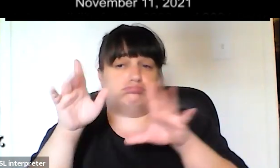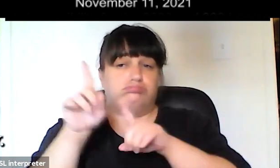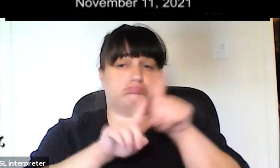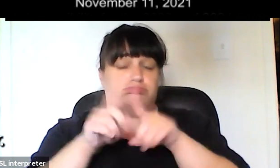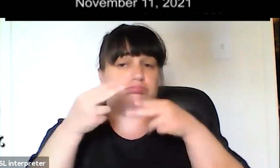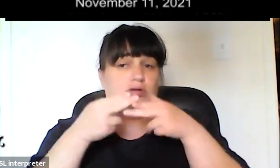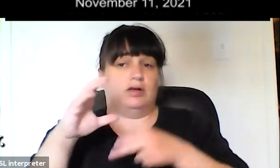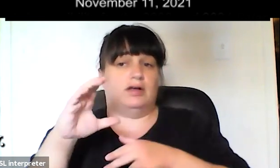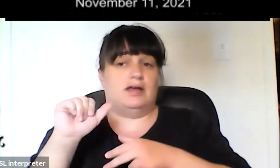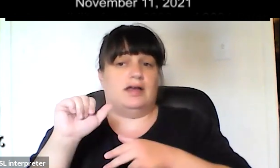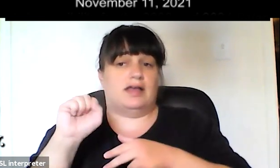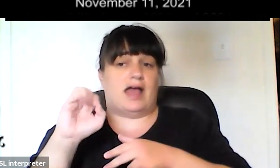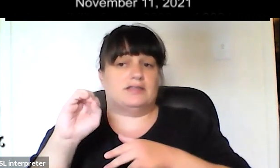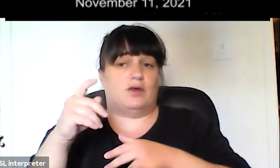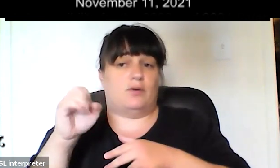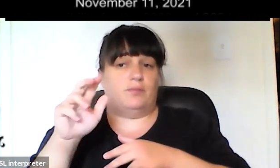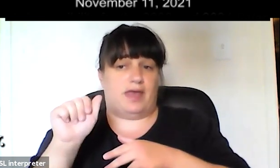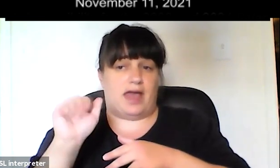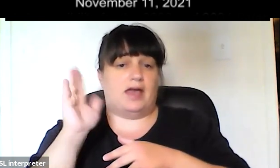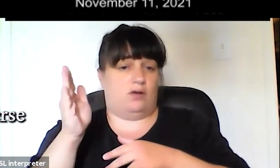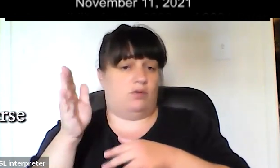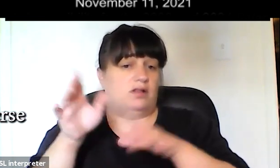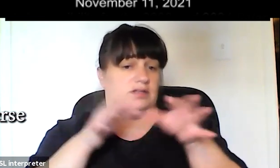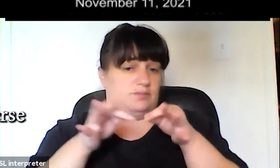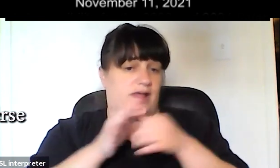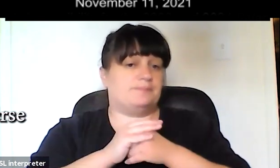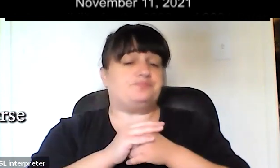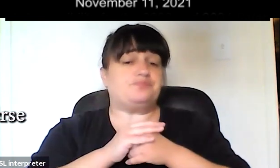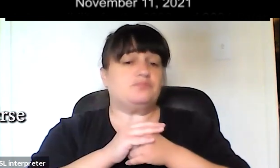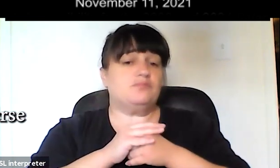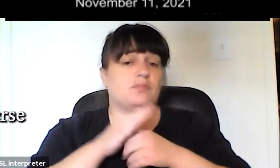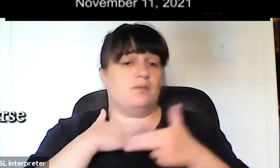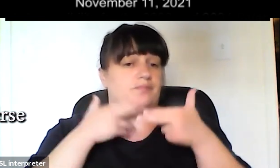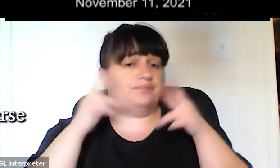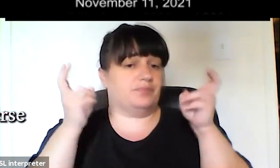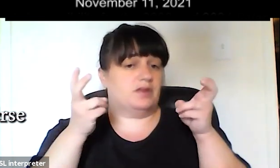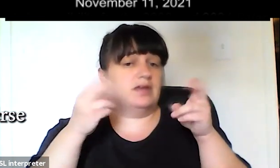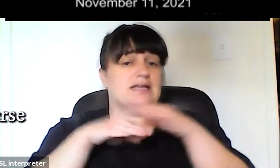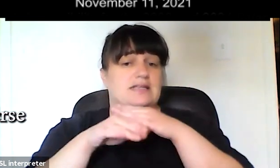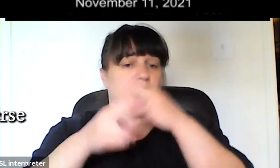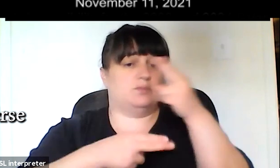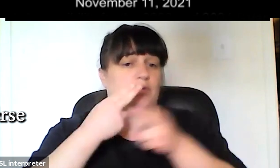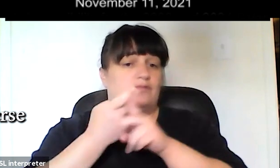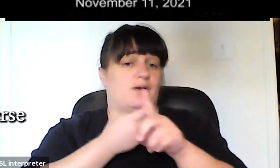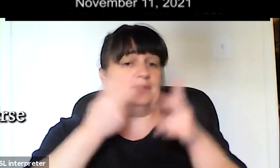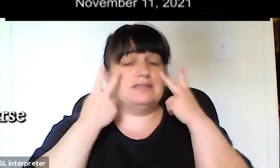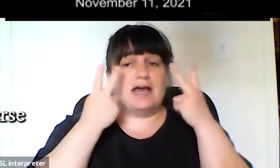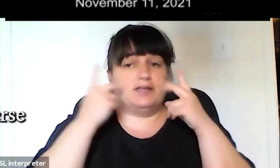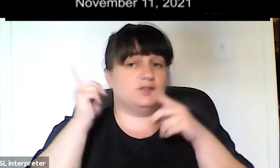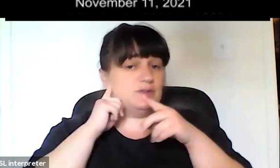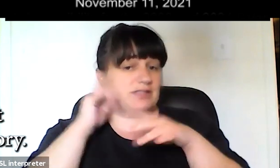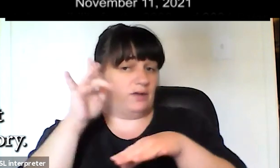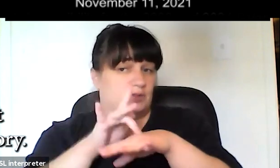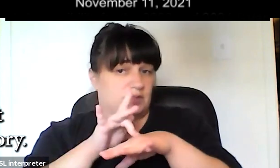called Cassiopeia A, which I will be talking about today. So, my talk is titled An Accessible Universe from Sight to Sound to